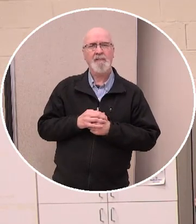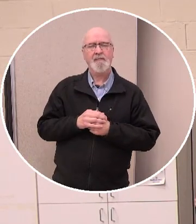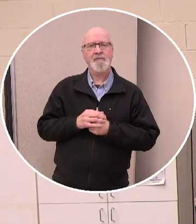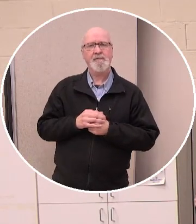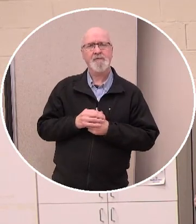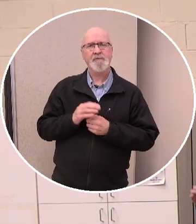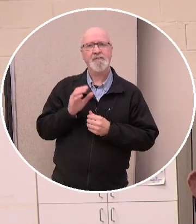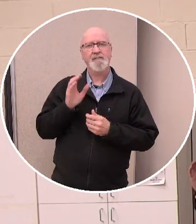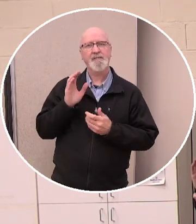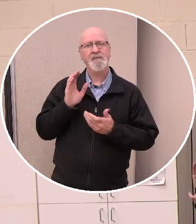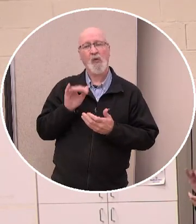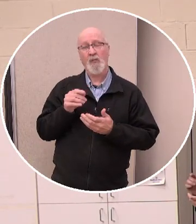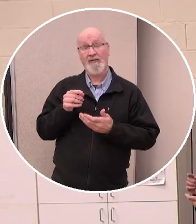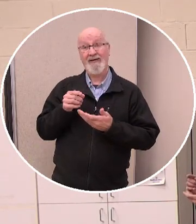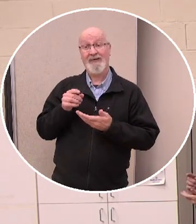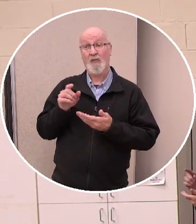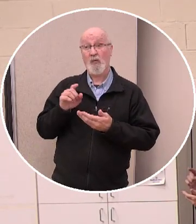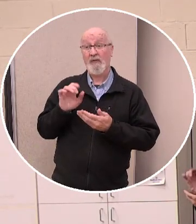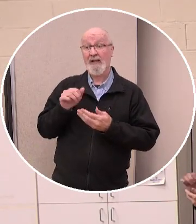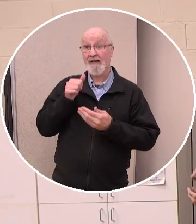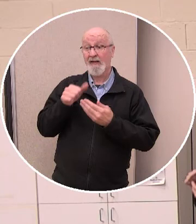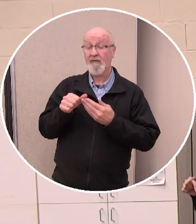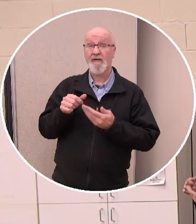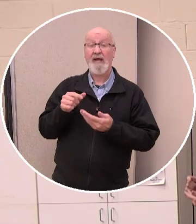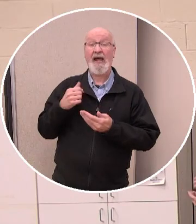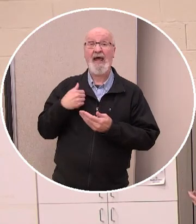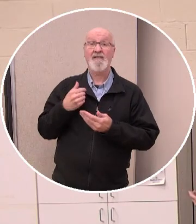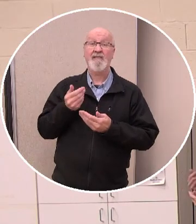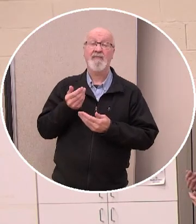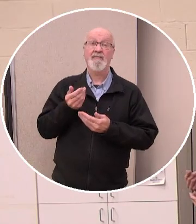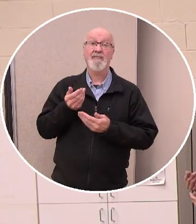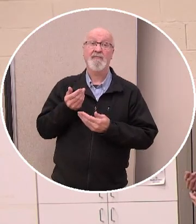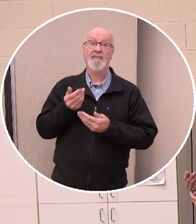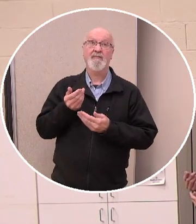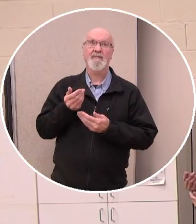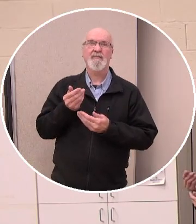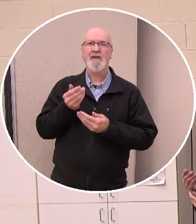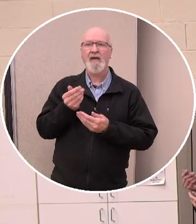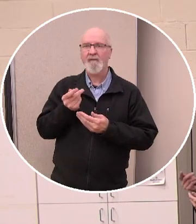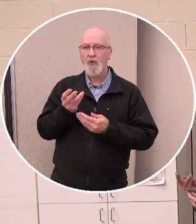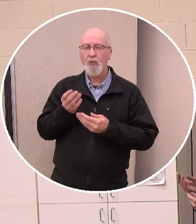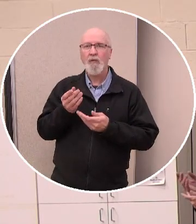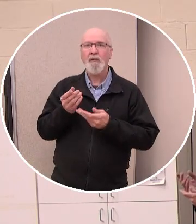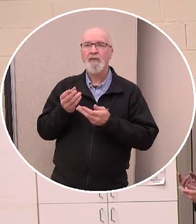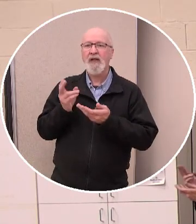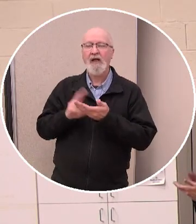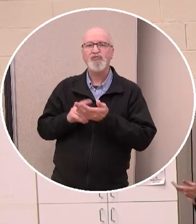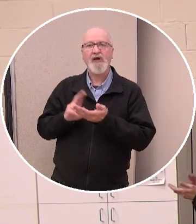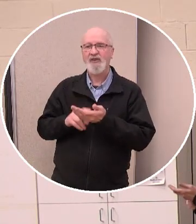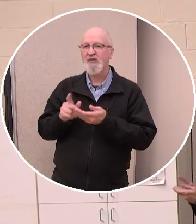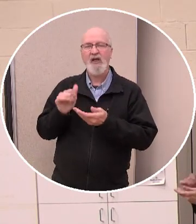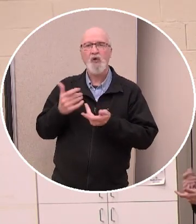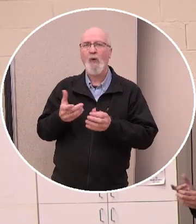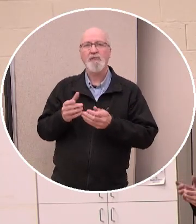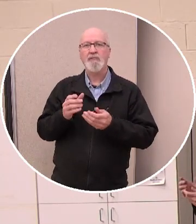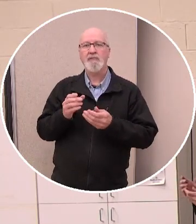the source of that letter, there was a number of contracts that they did not want to renew for